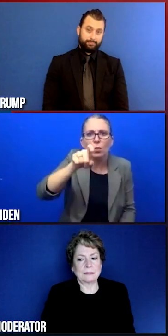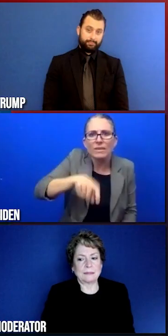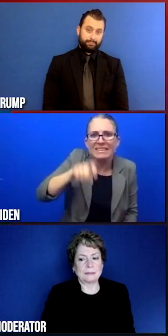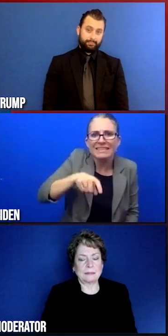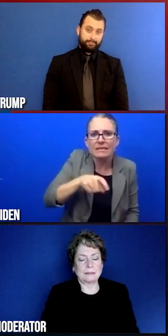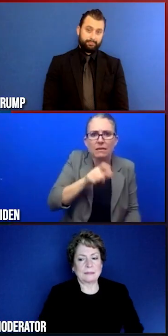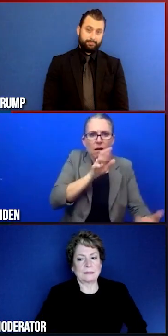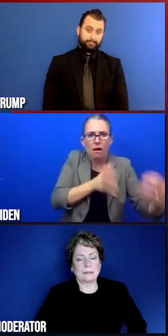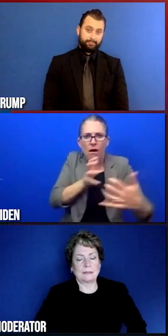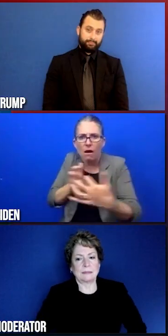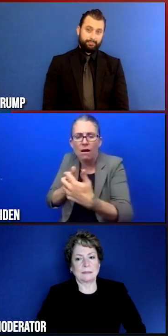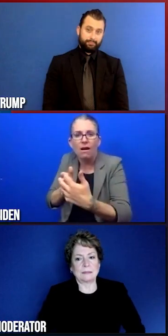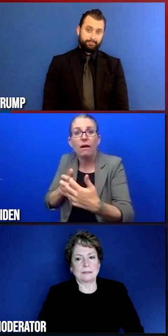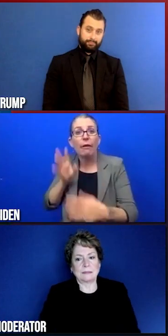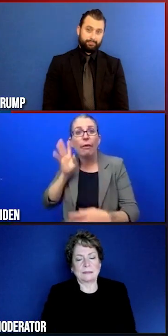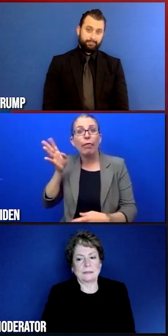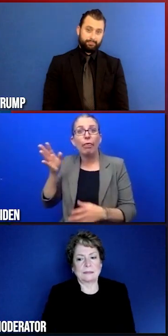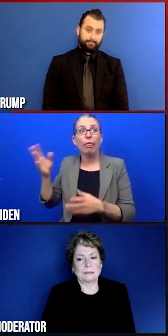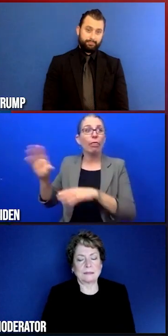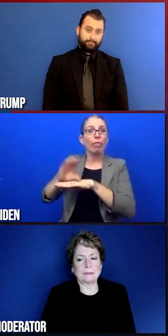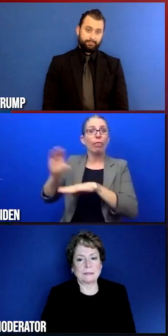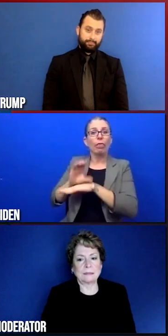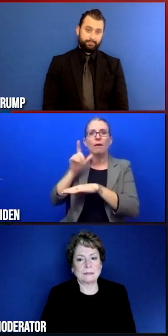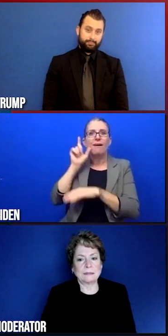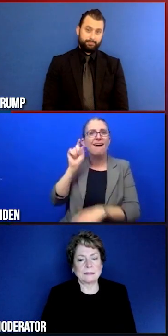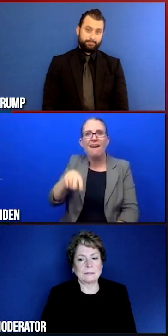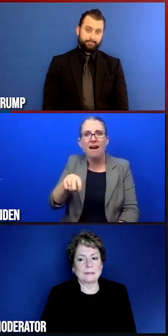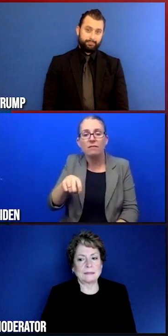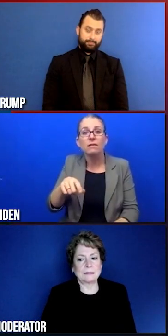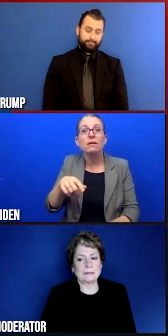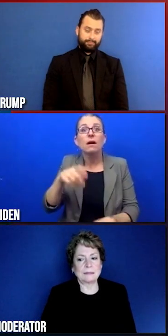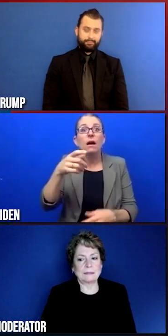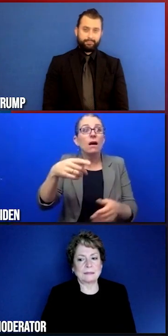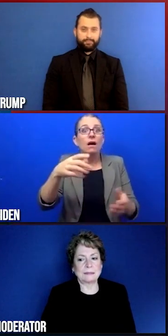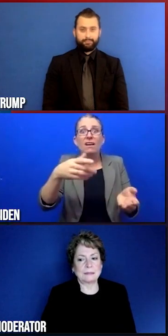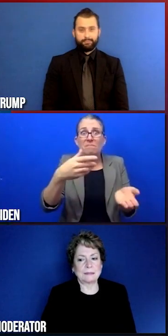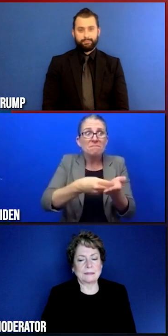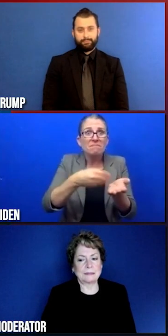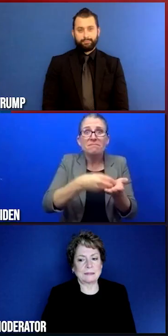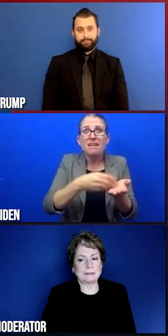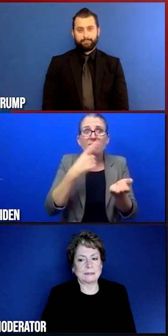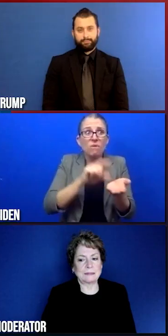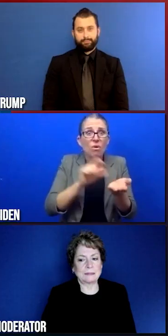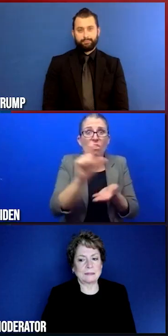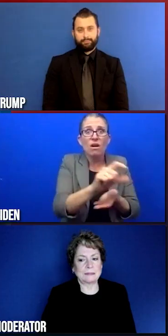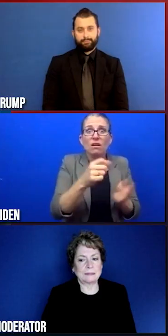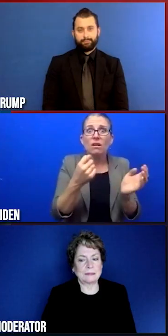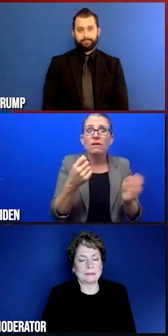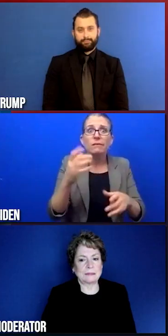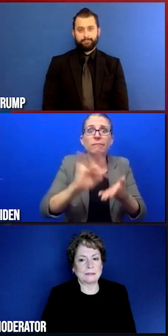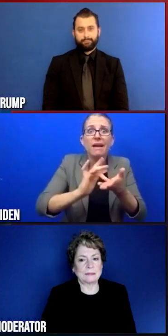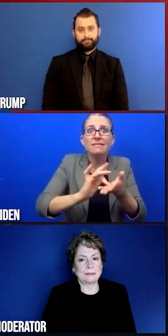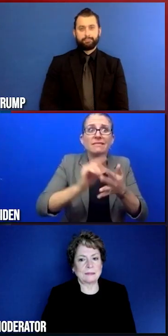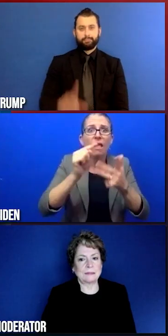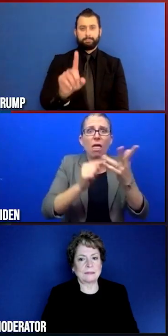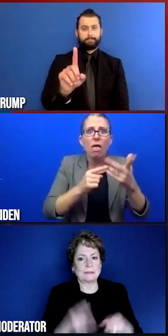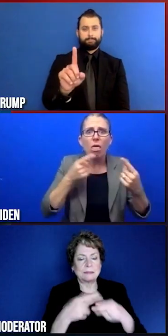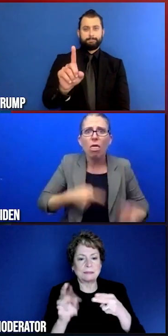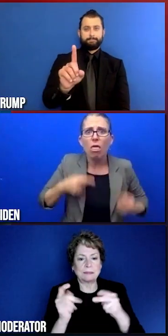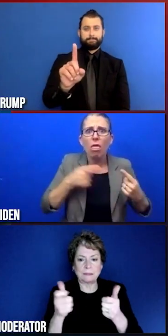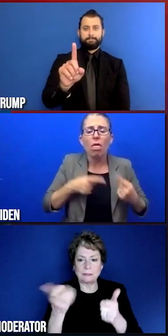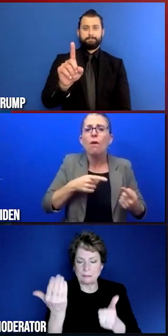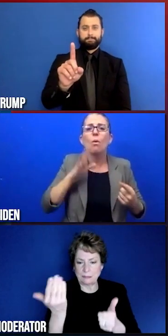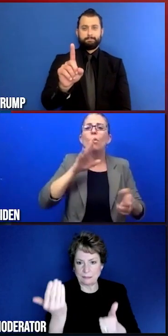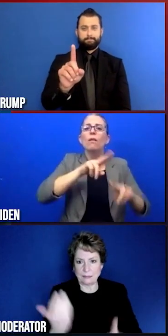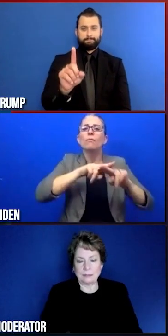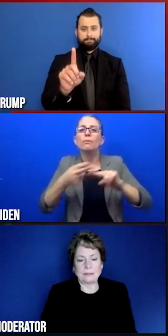He hasn't done a thing for anybody on health care. Not a thing. Kristen, when Very he quickly, says, then I want to talk when about he what's says happening public on Capitol option, Hill. he's talking about